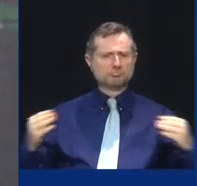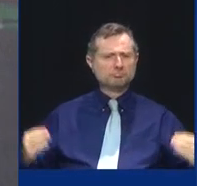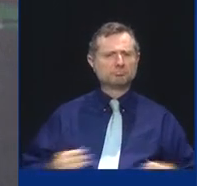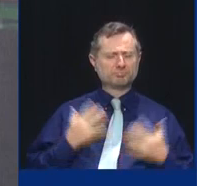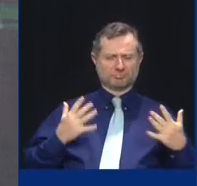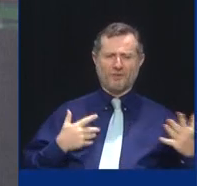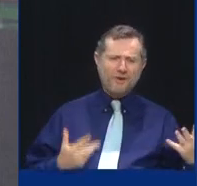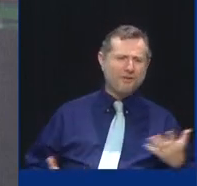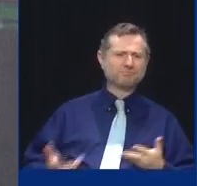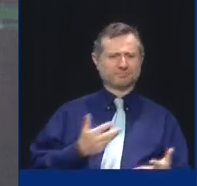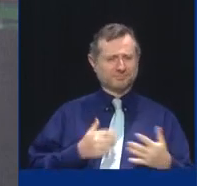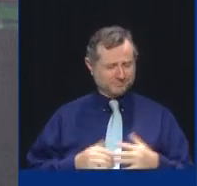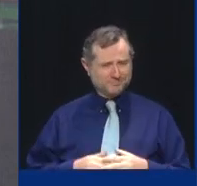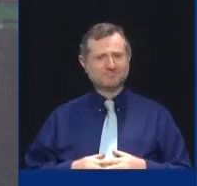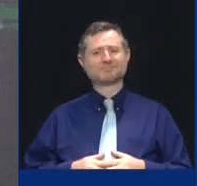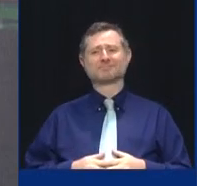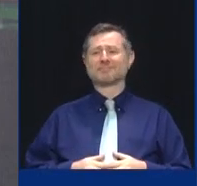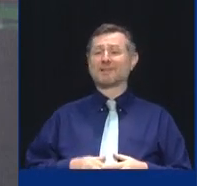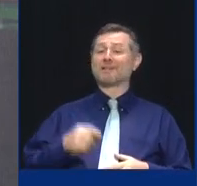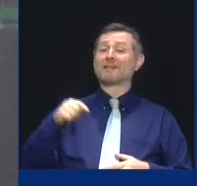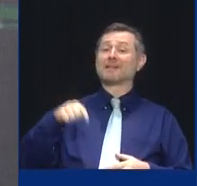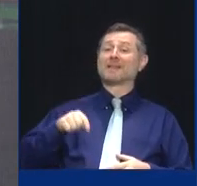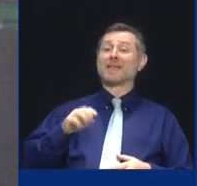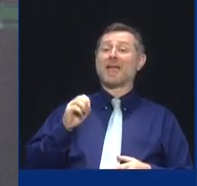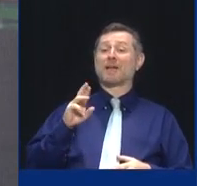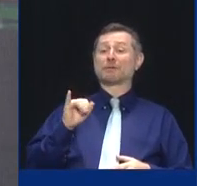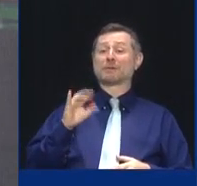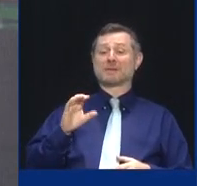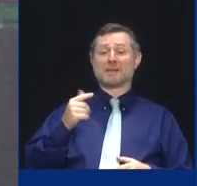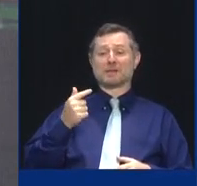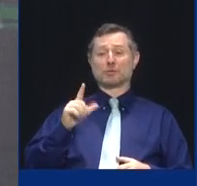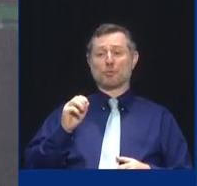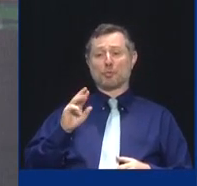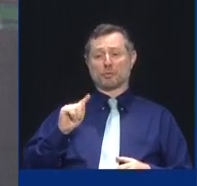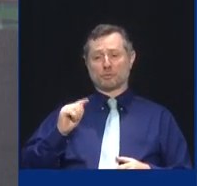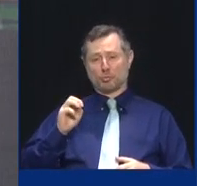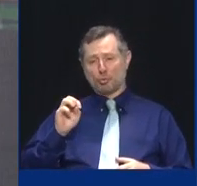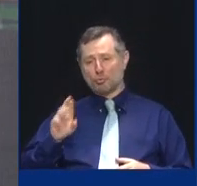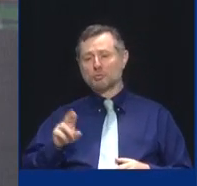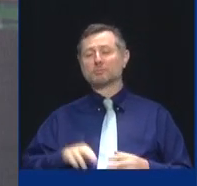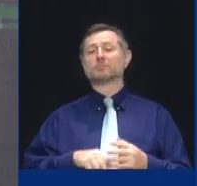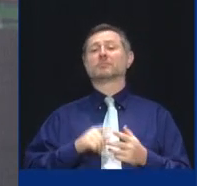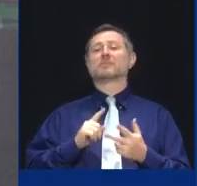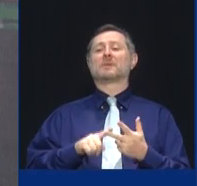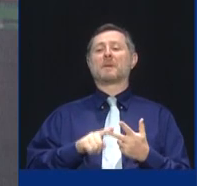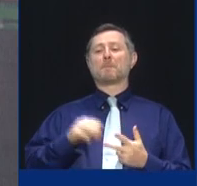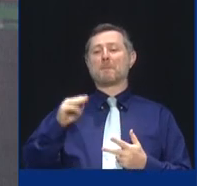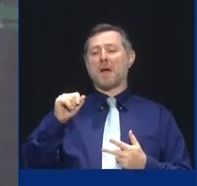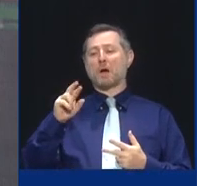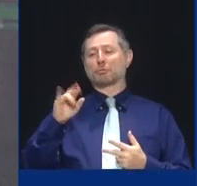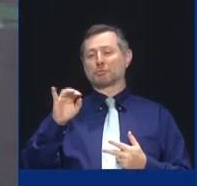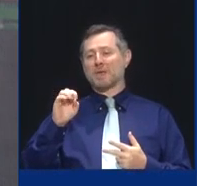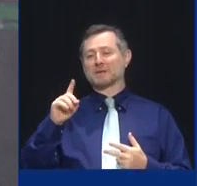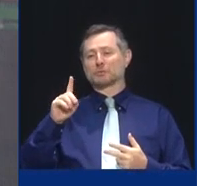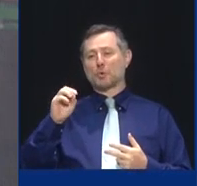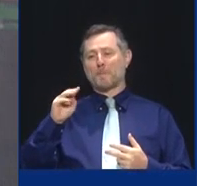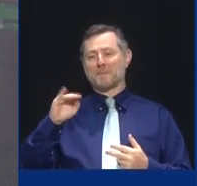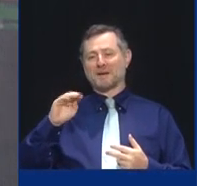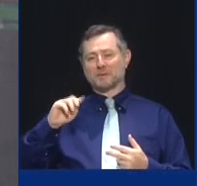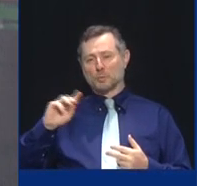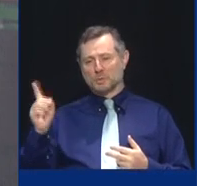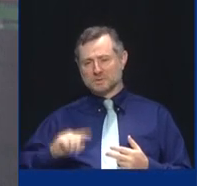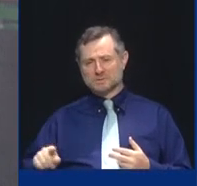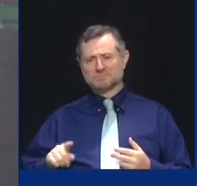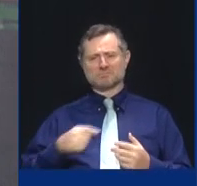On the state side, that's Eric Gertler and Marie-Therese Dominguez, who never say no. I want to thank the